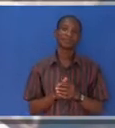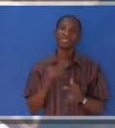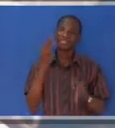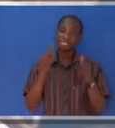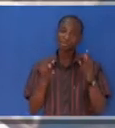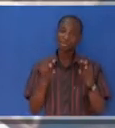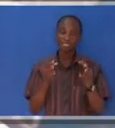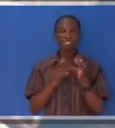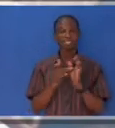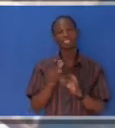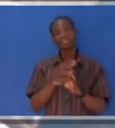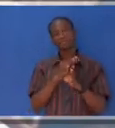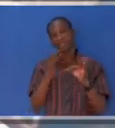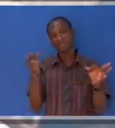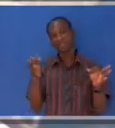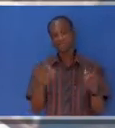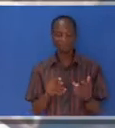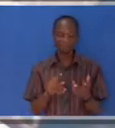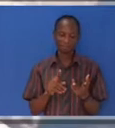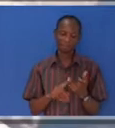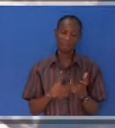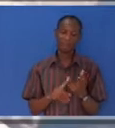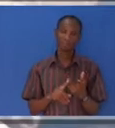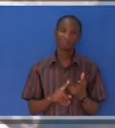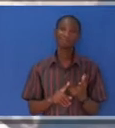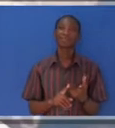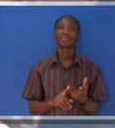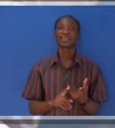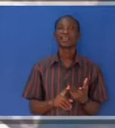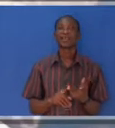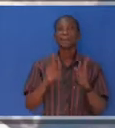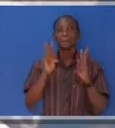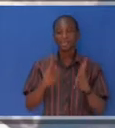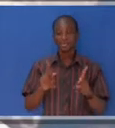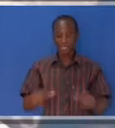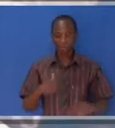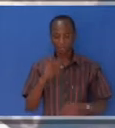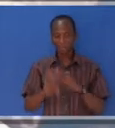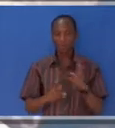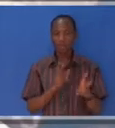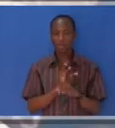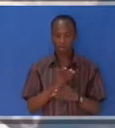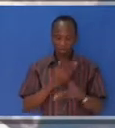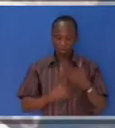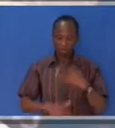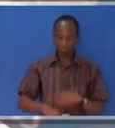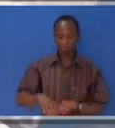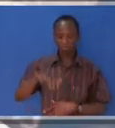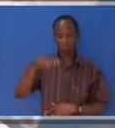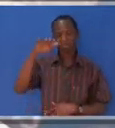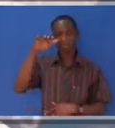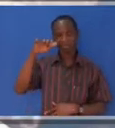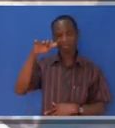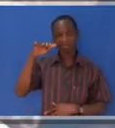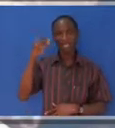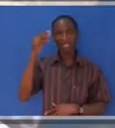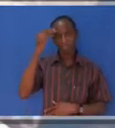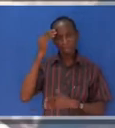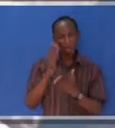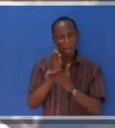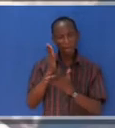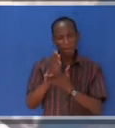ba obokọ heaven obi a otena asasi so ye wo no onyini ye na dwini ye